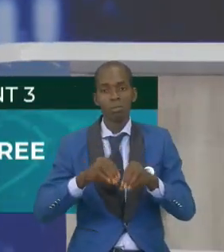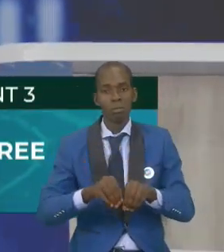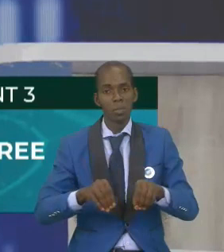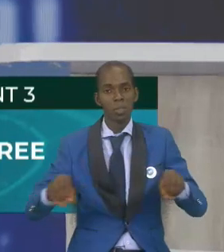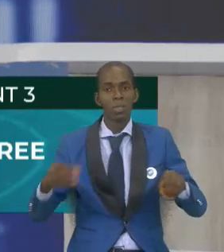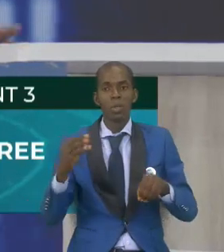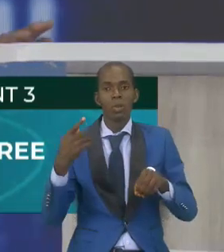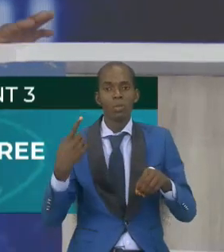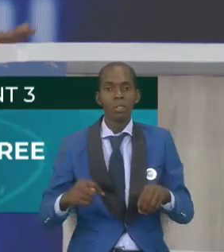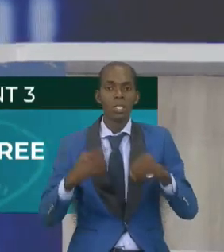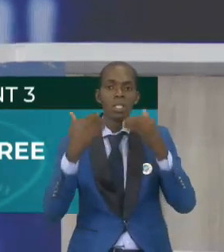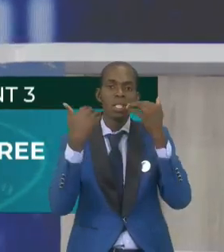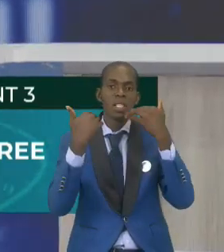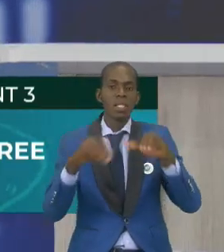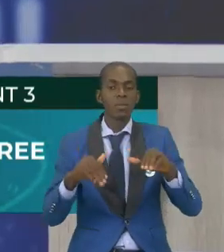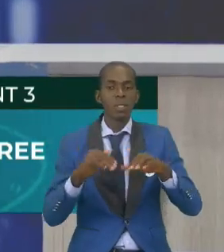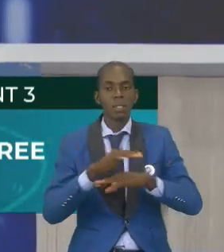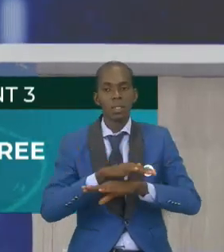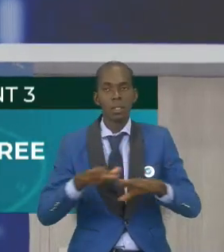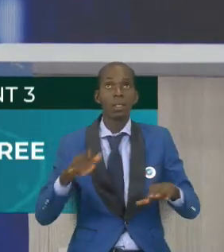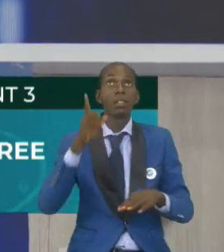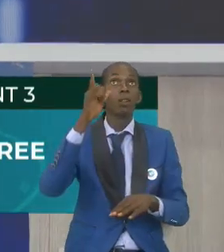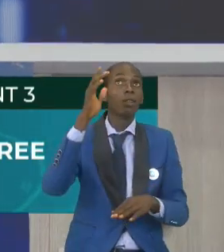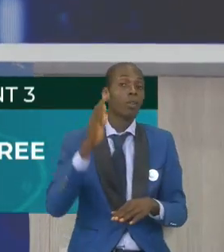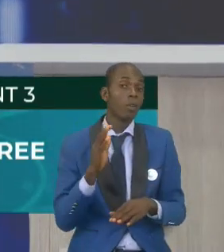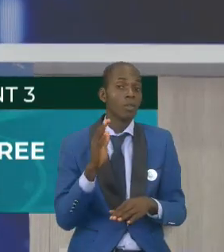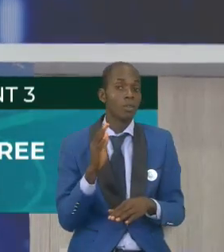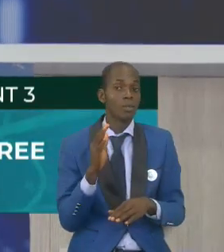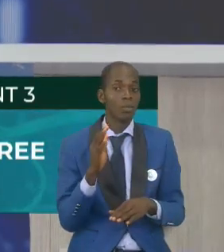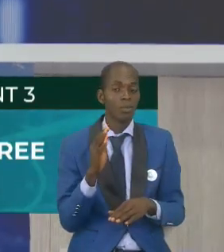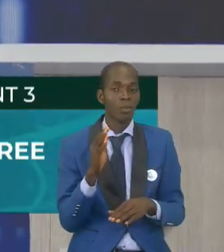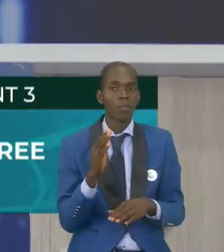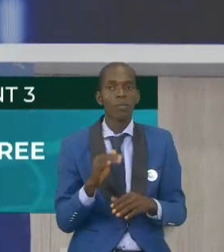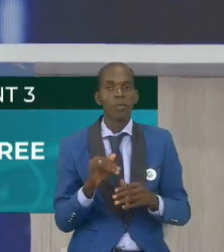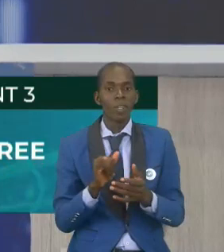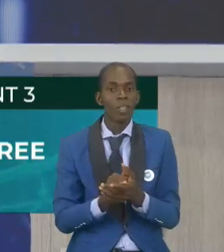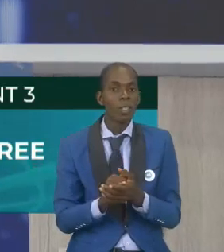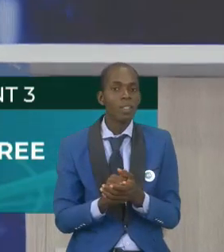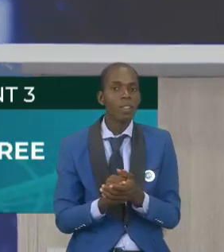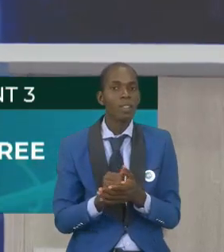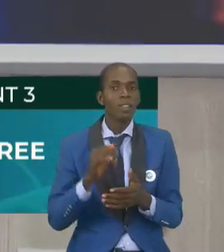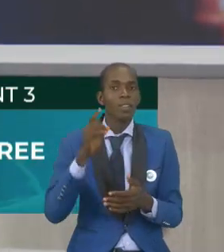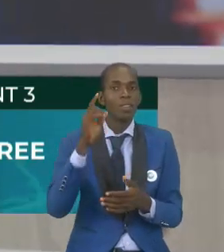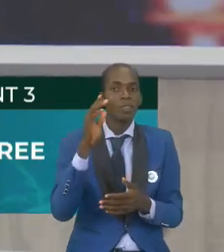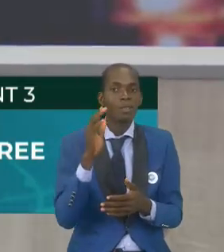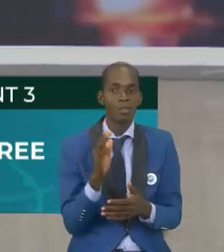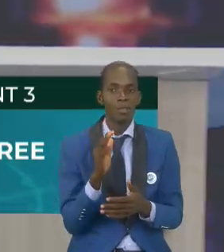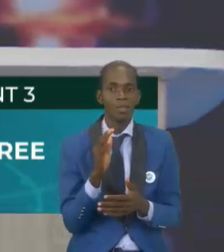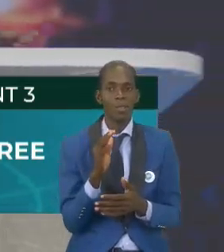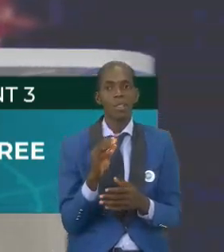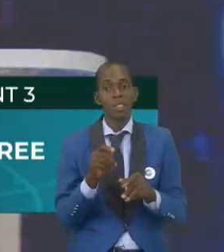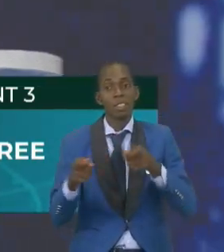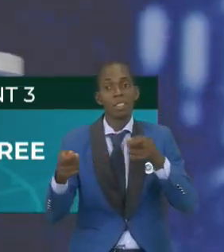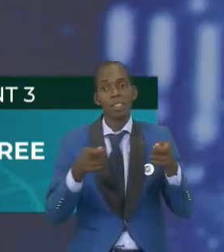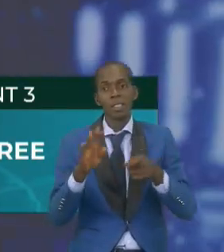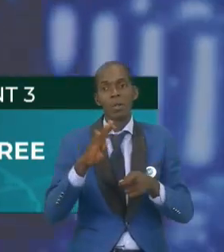of the limitless God. God has his own decree, and his decree is all